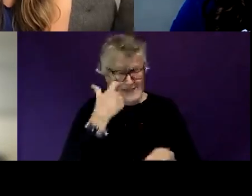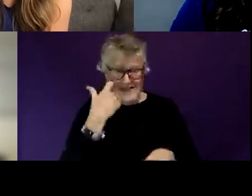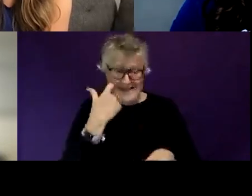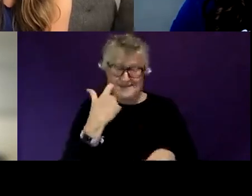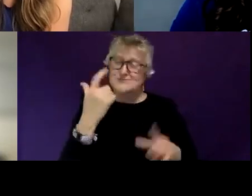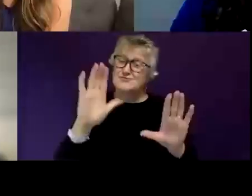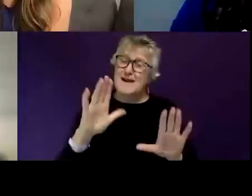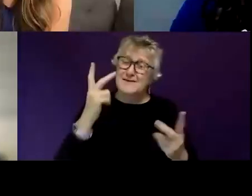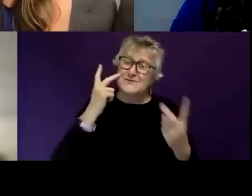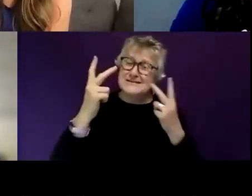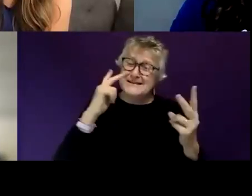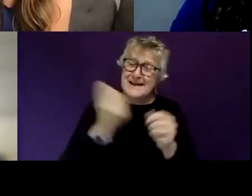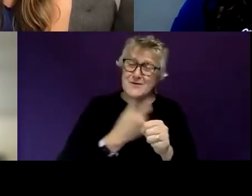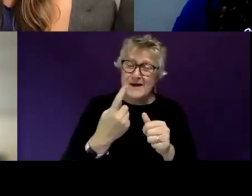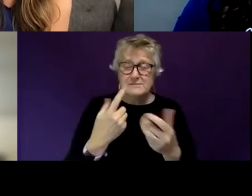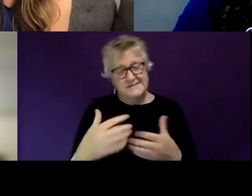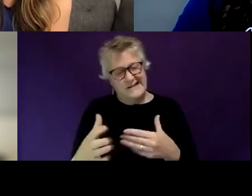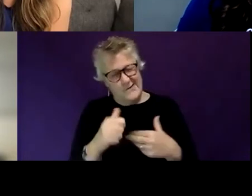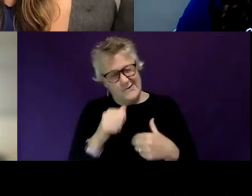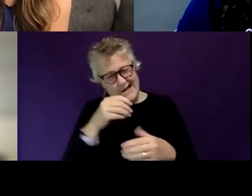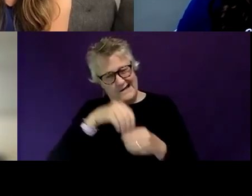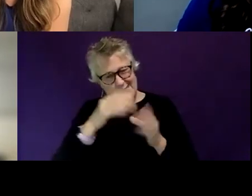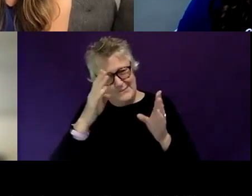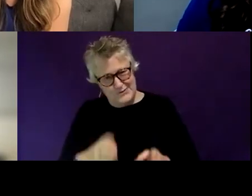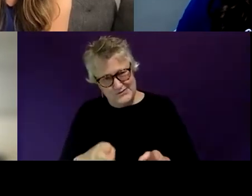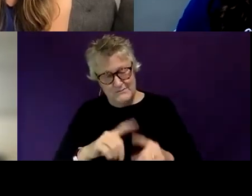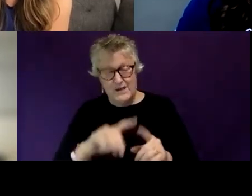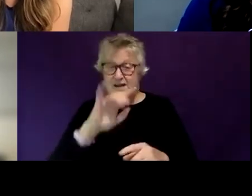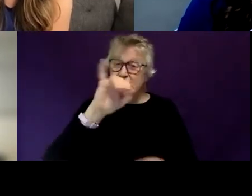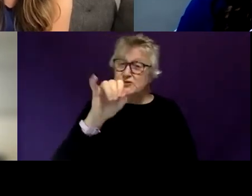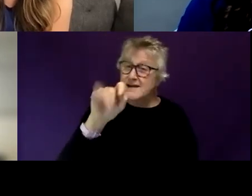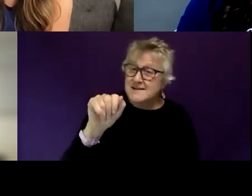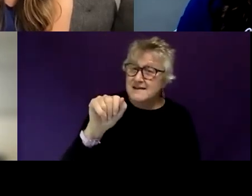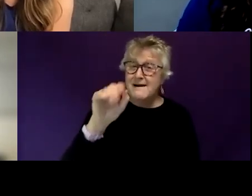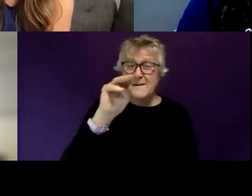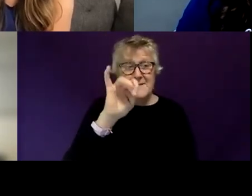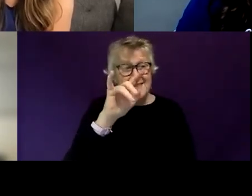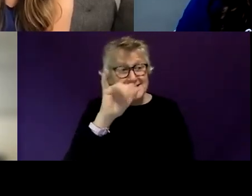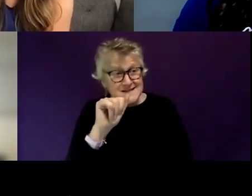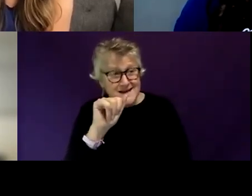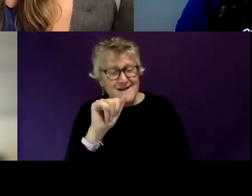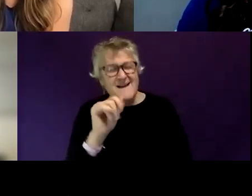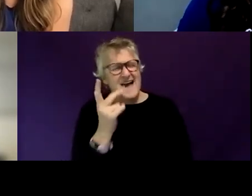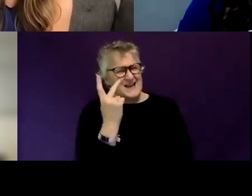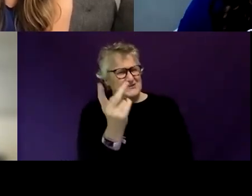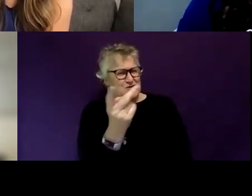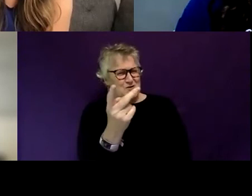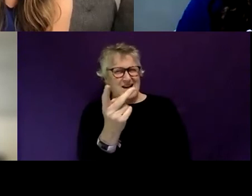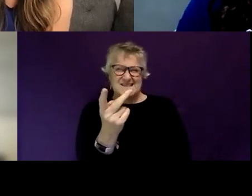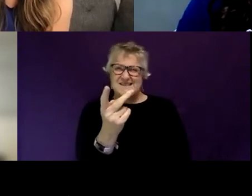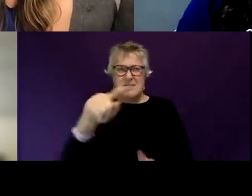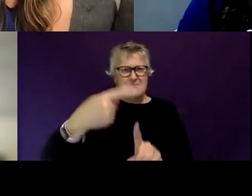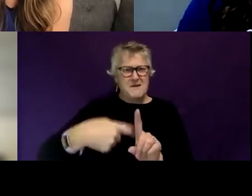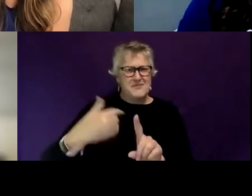even though we're not in person. Jessica, Melissa, I saw you guys about a month ago, but at least we could